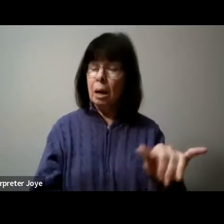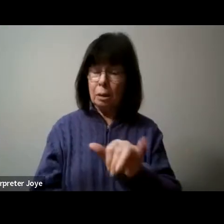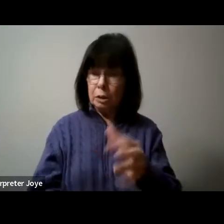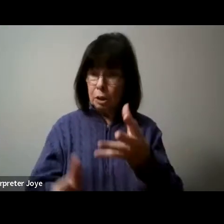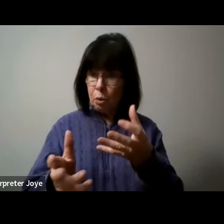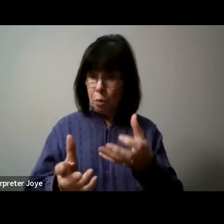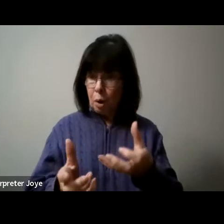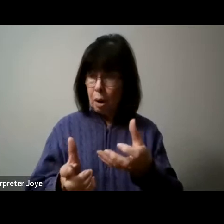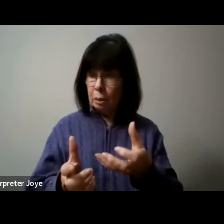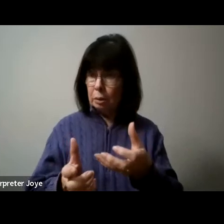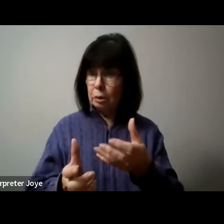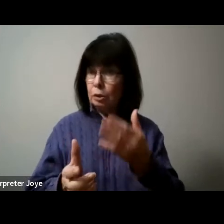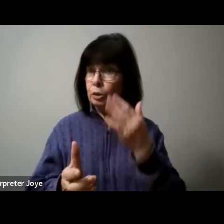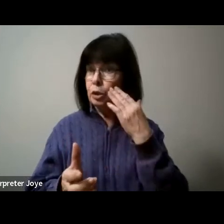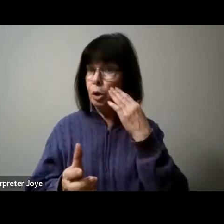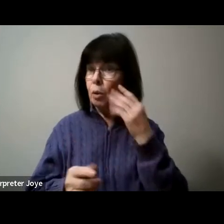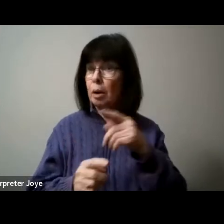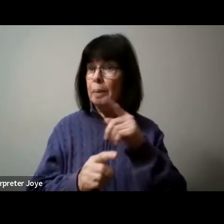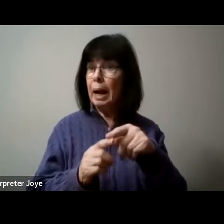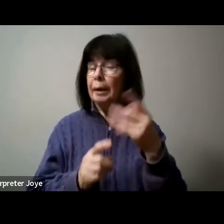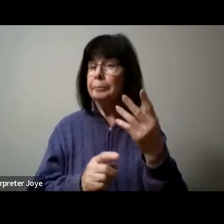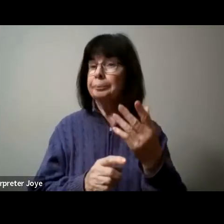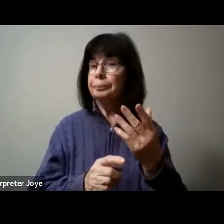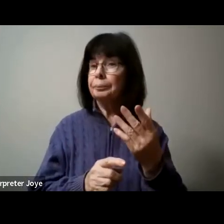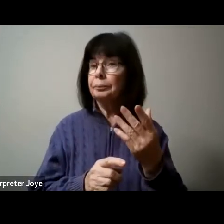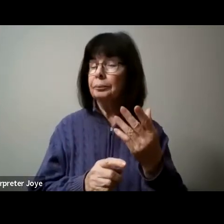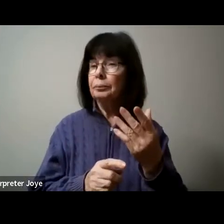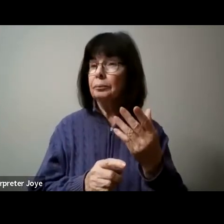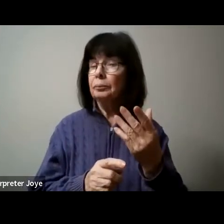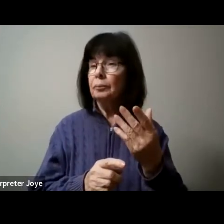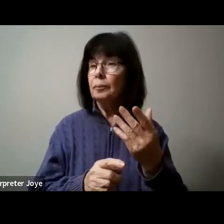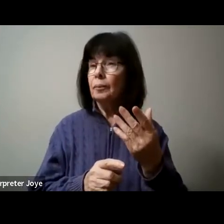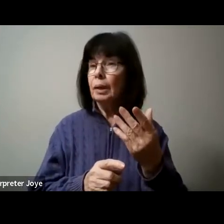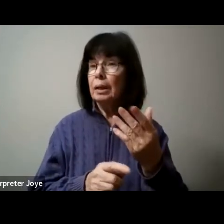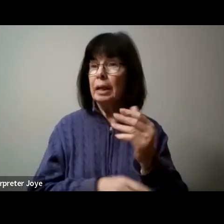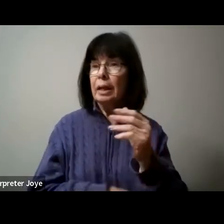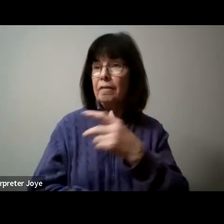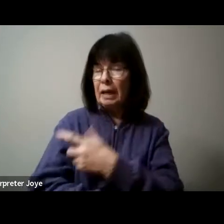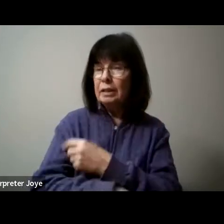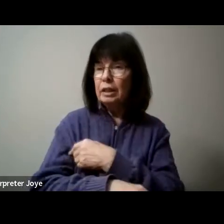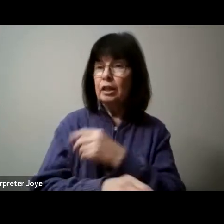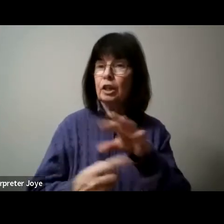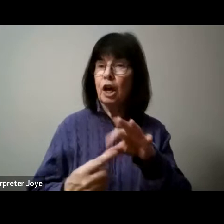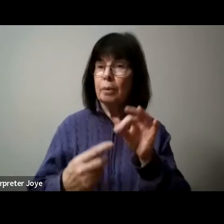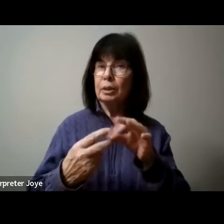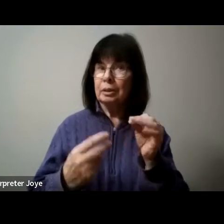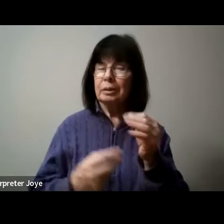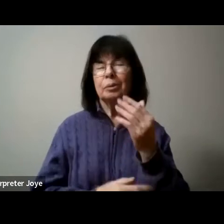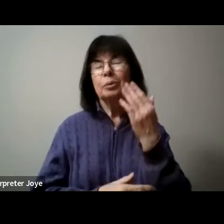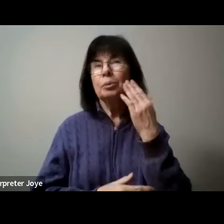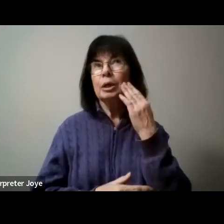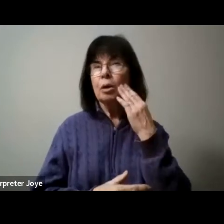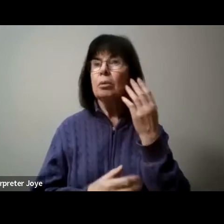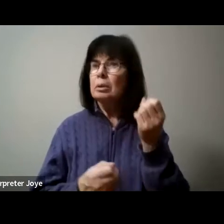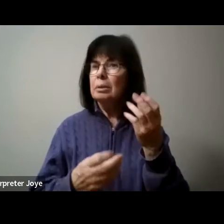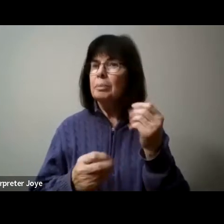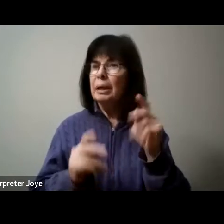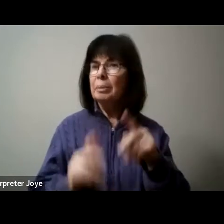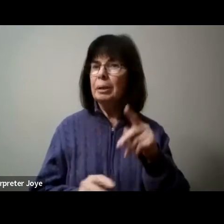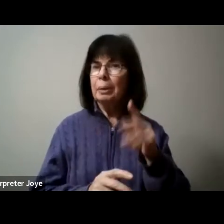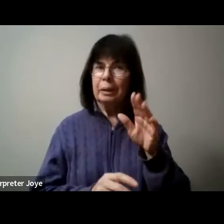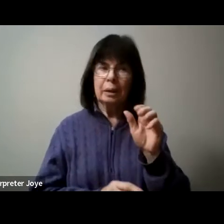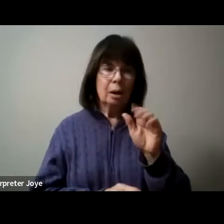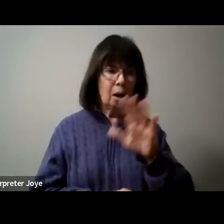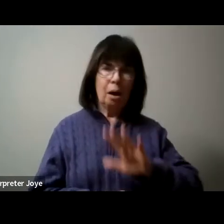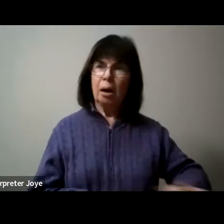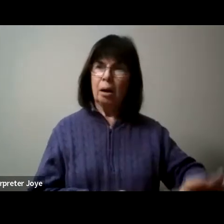the Novavax option. So for our remaining unvaccinated, which we know is not an insignificant number of people in Alameda County, we still